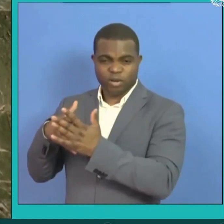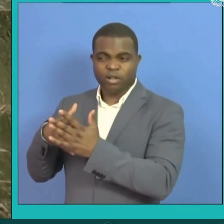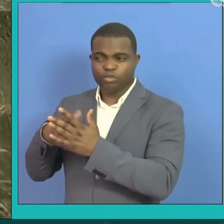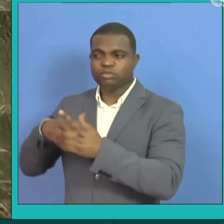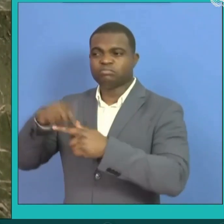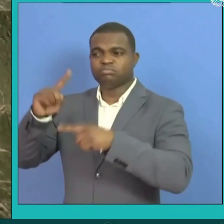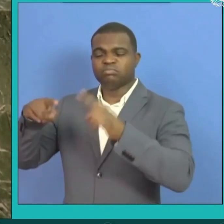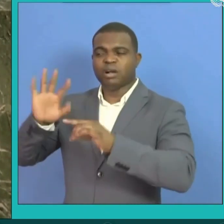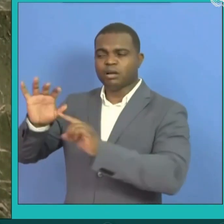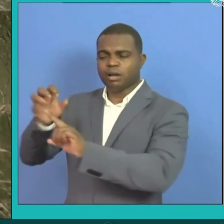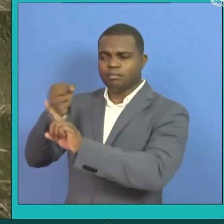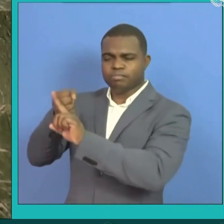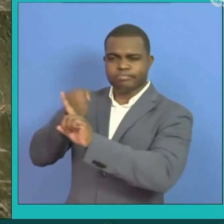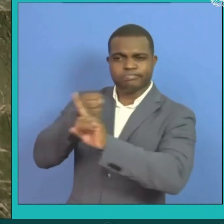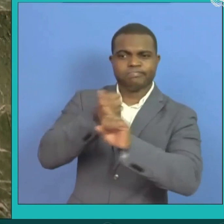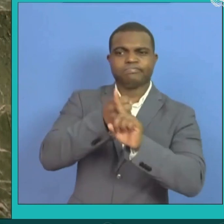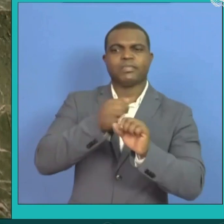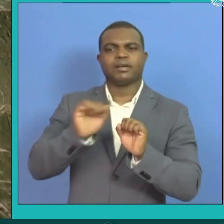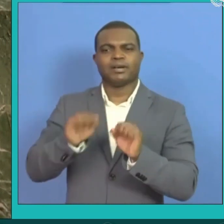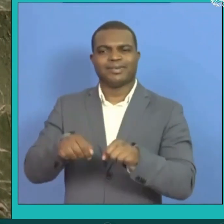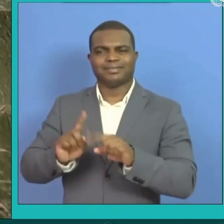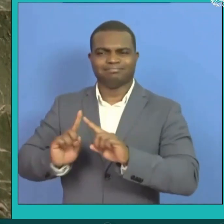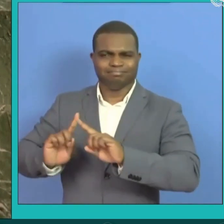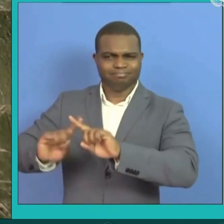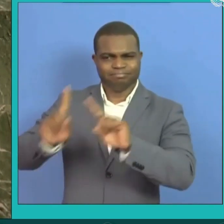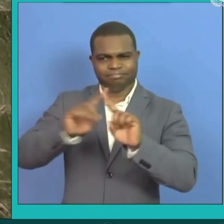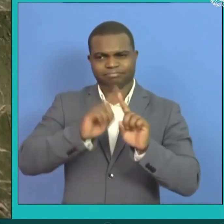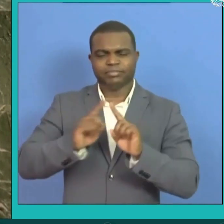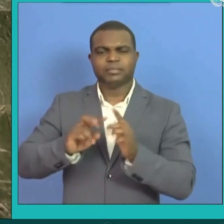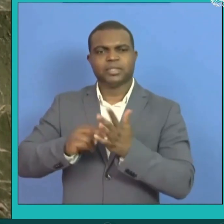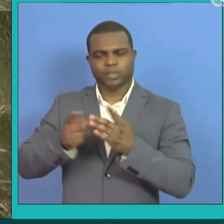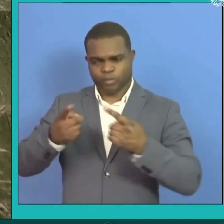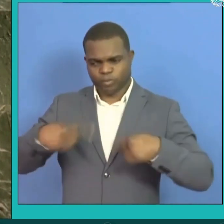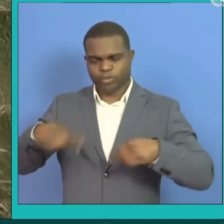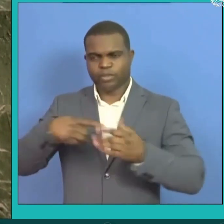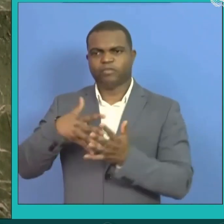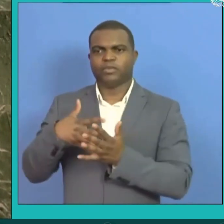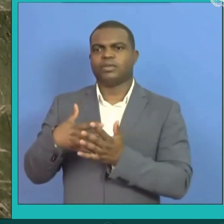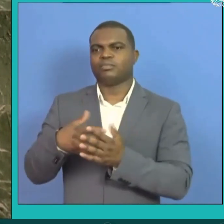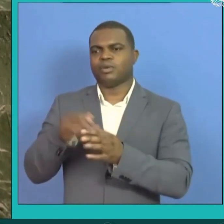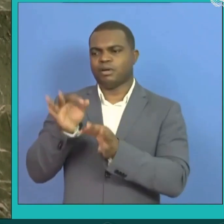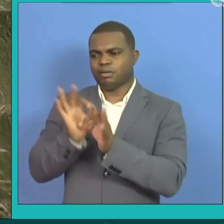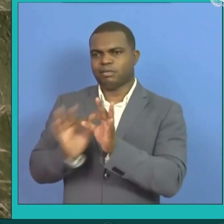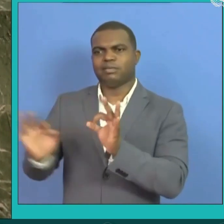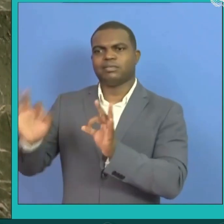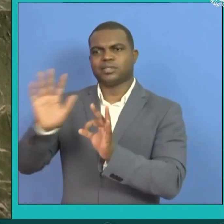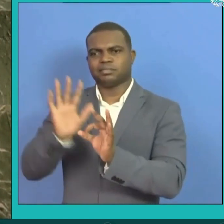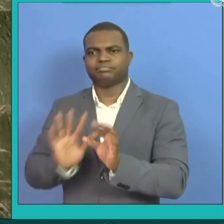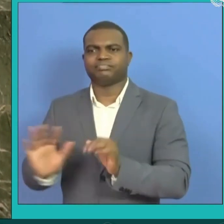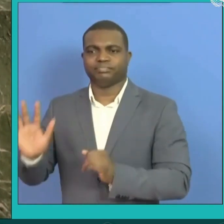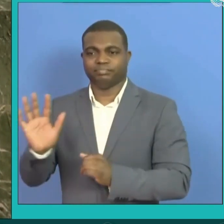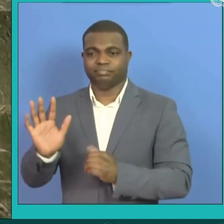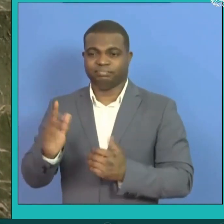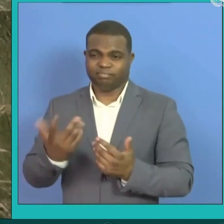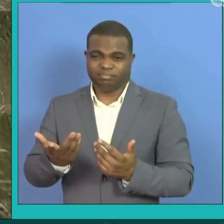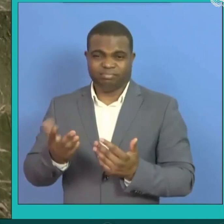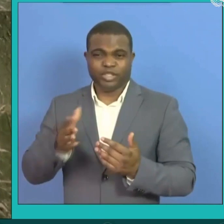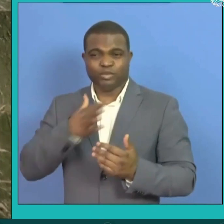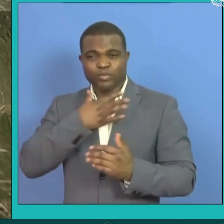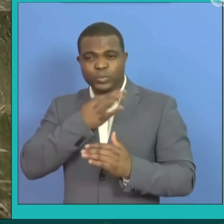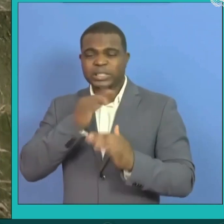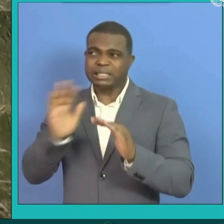and consequences, particularly in the realms of climate change, sea level rise and natural disasters, including